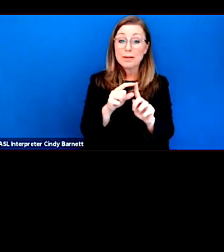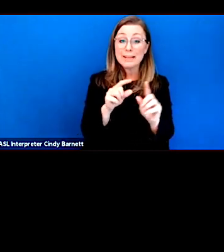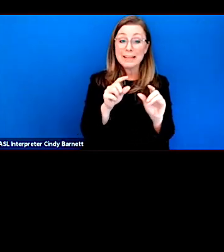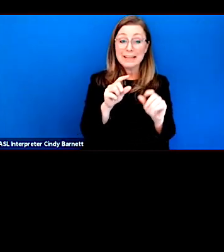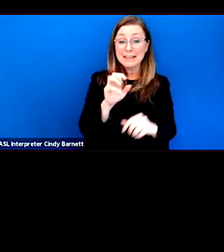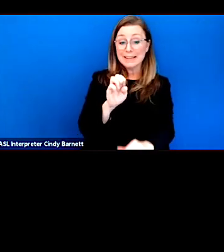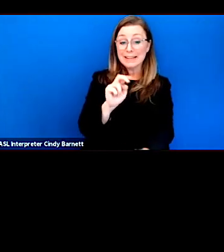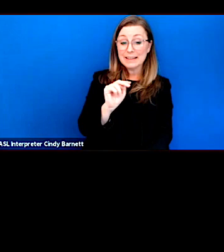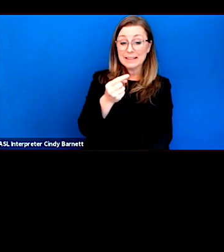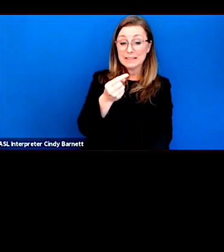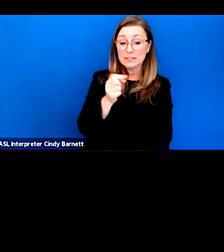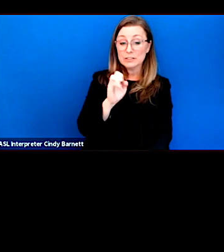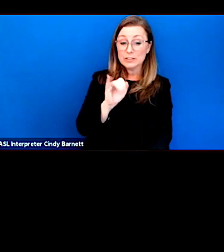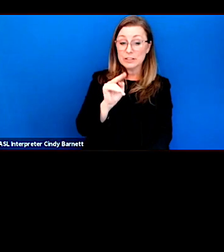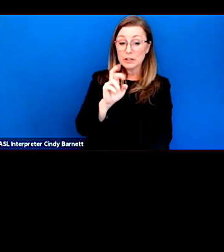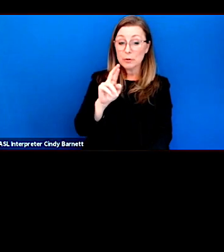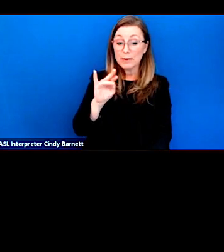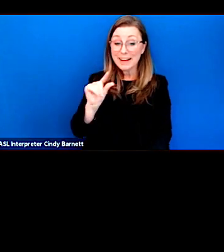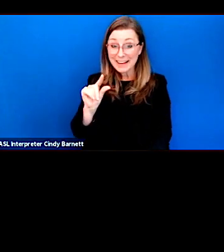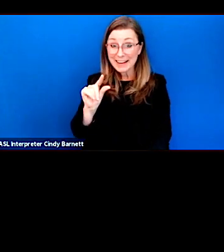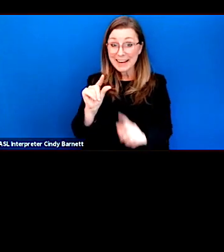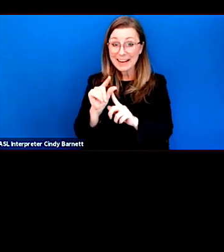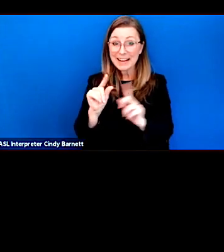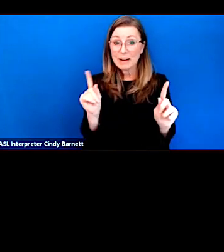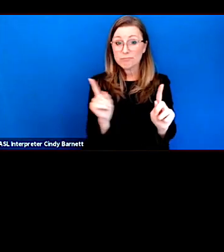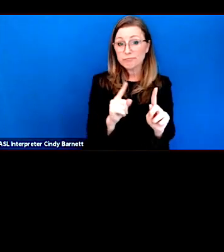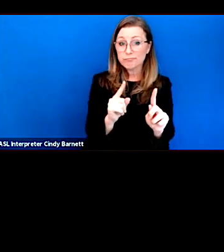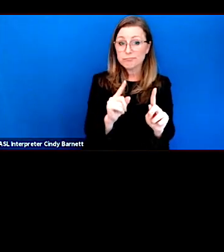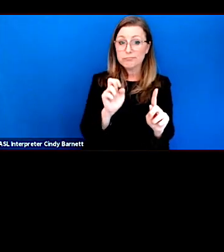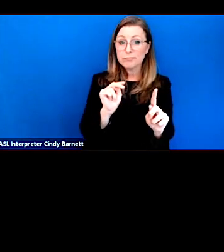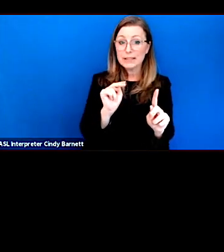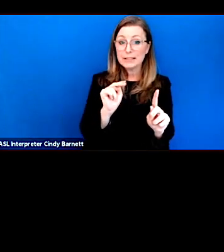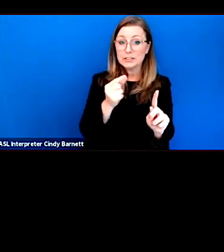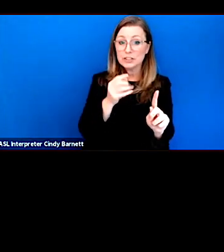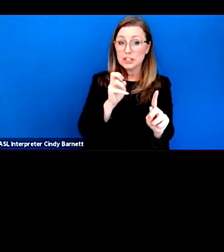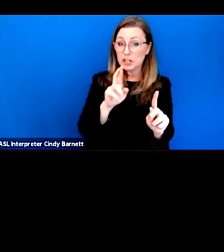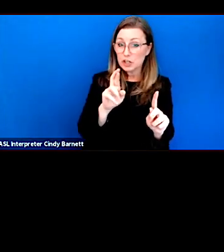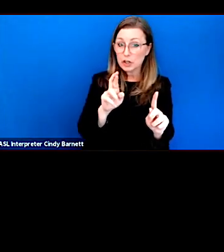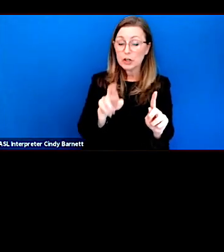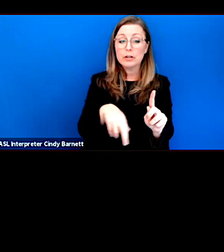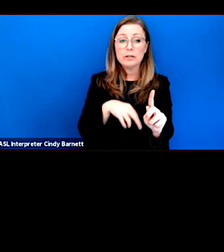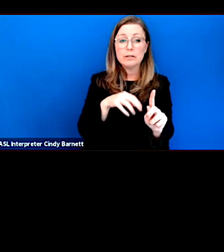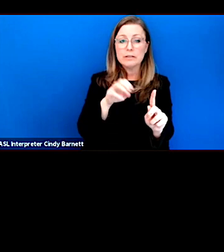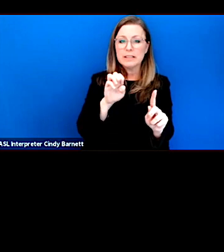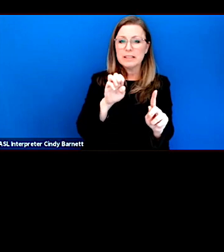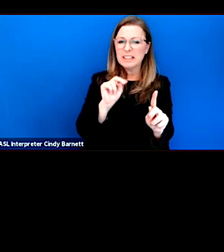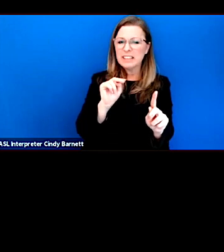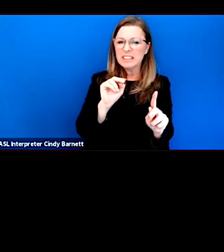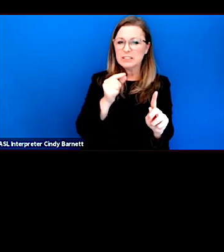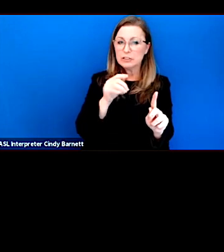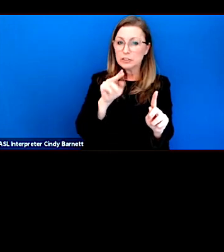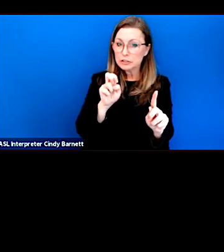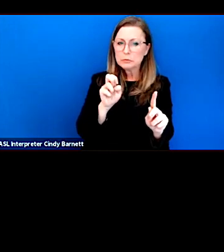for the first word, for woman and women, and females for the second set of